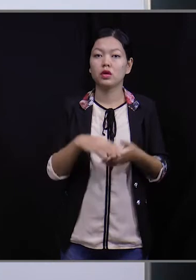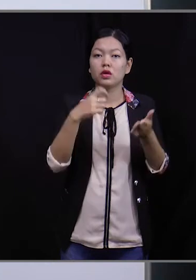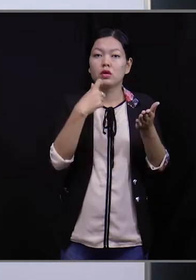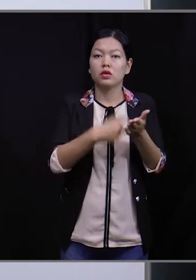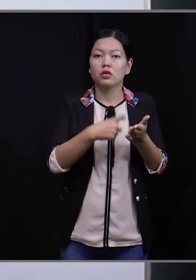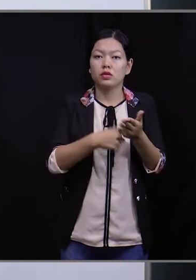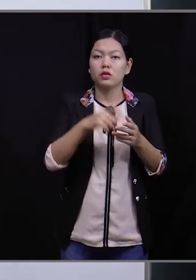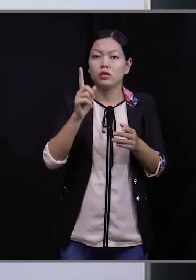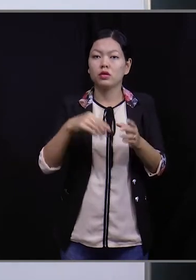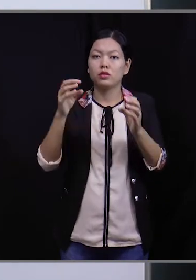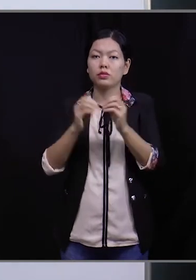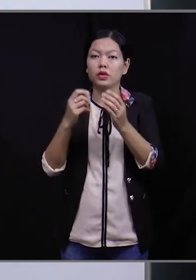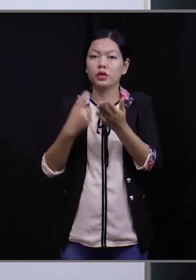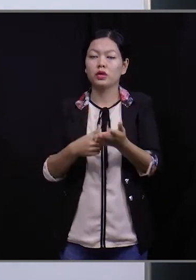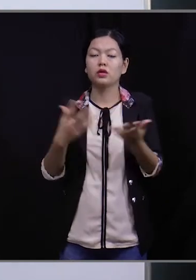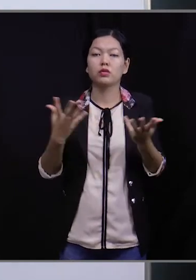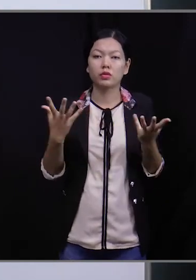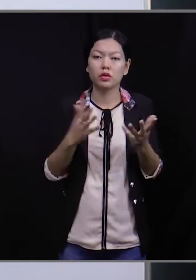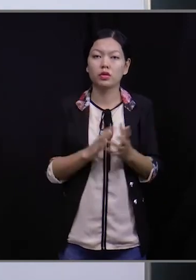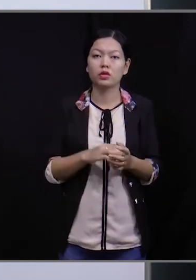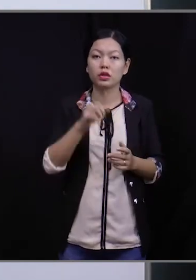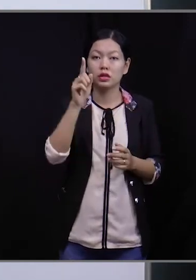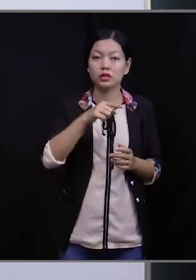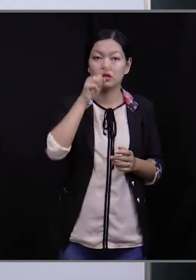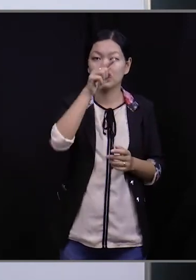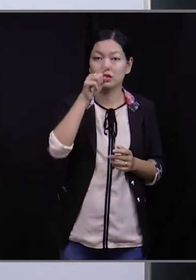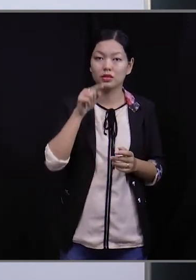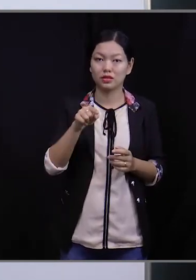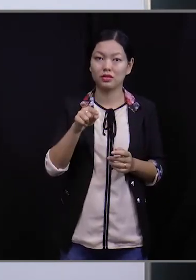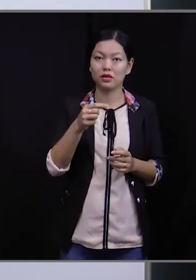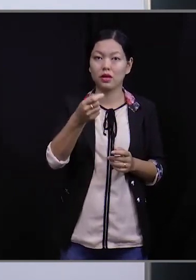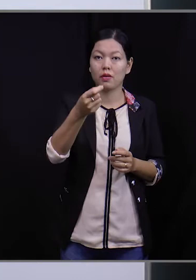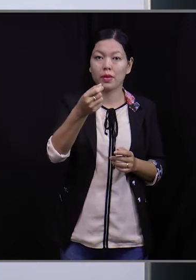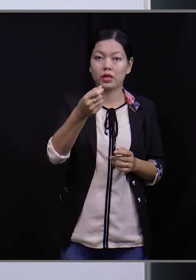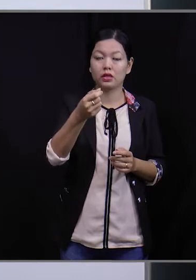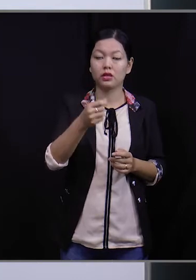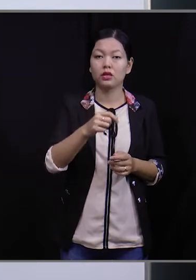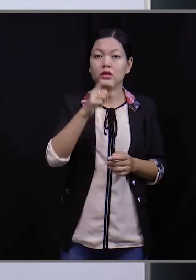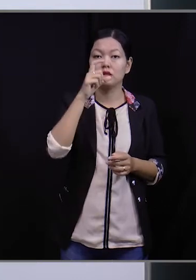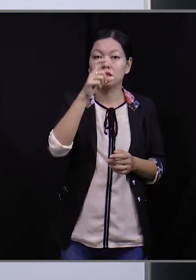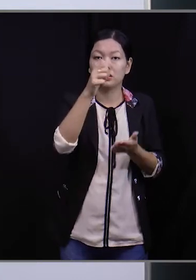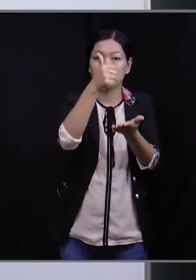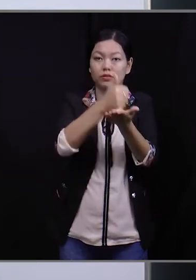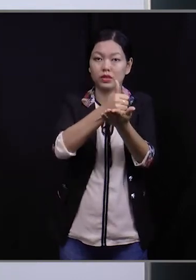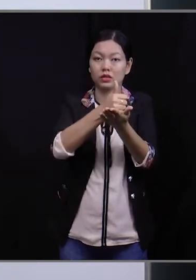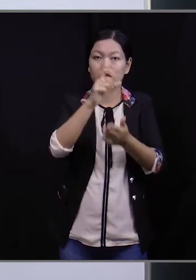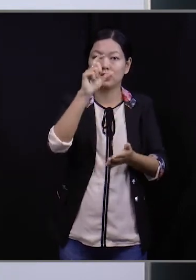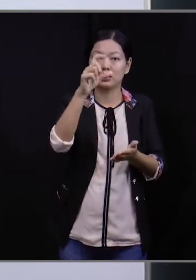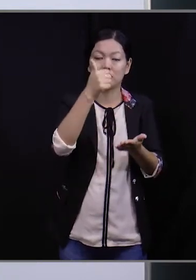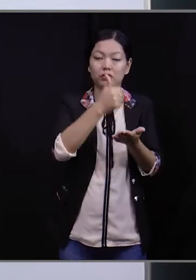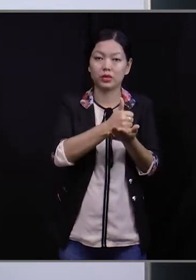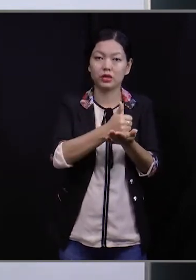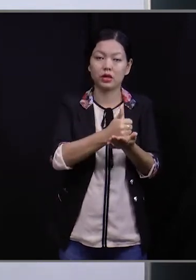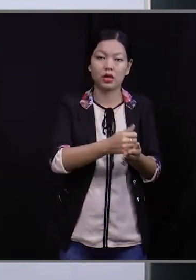actually the interest rate which is charged by the central bank from the commercial banks when